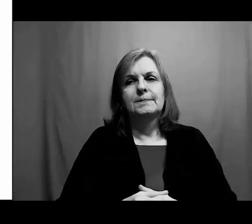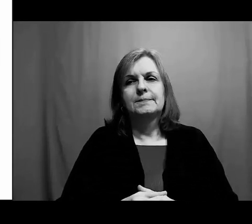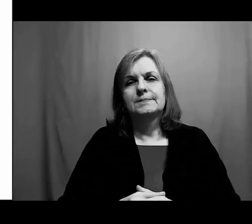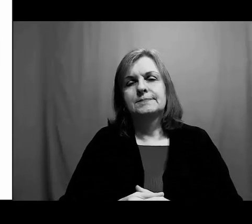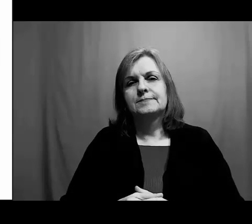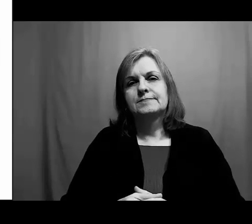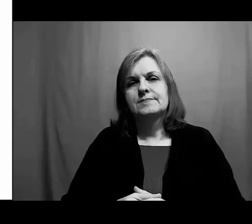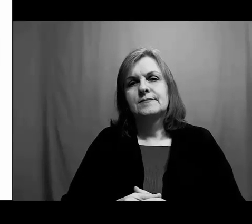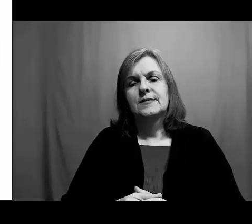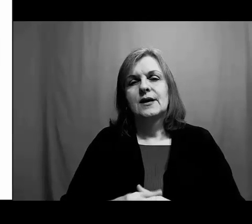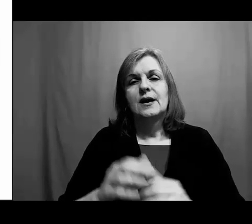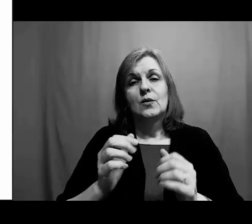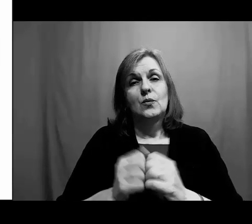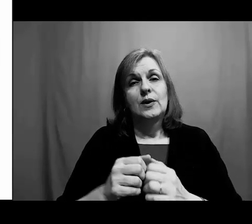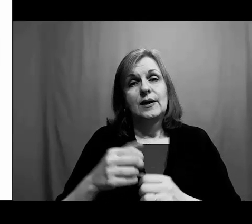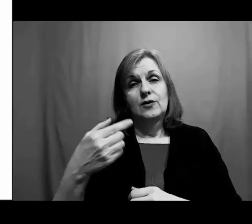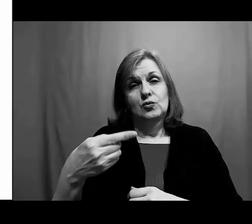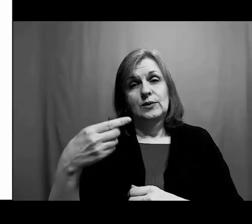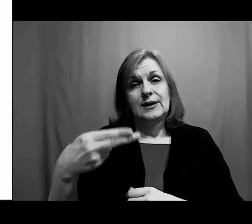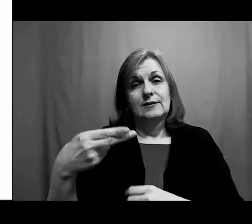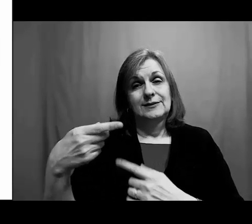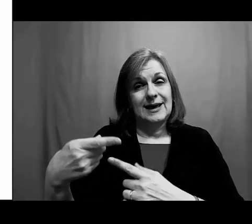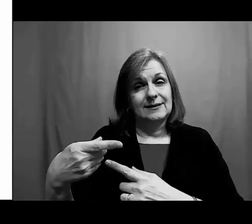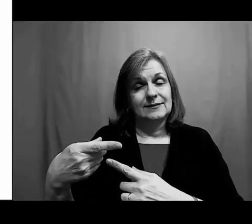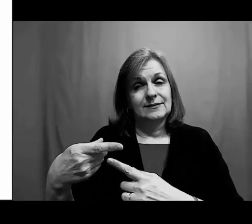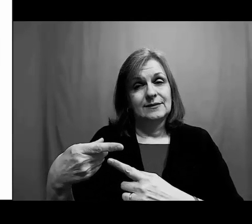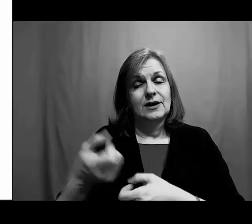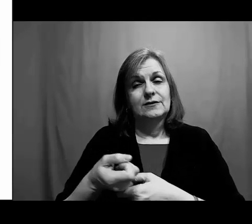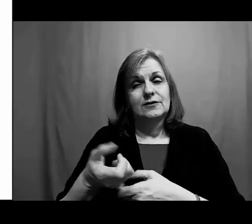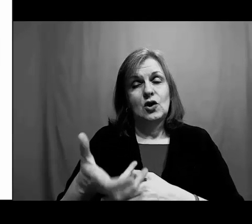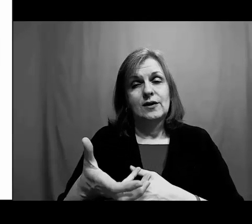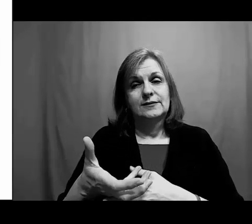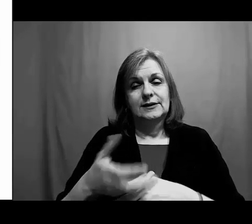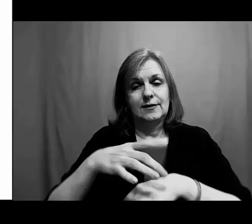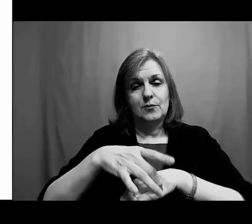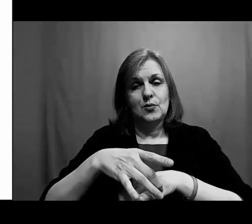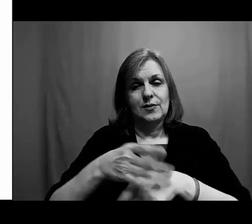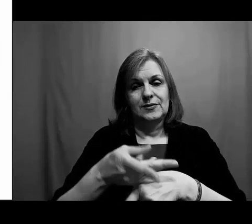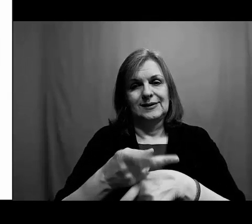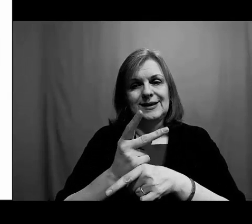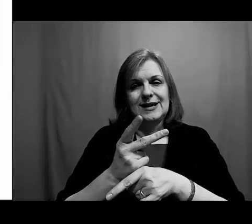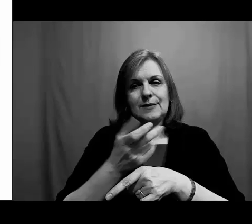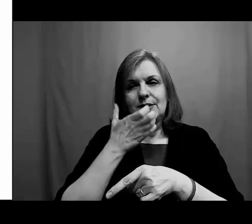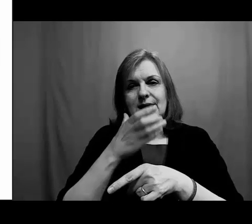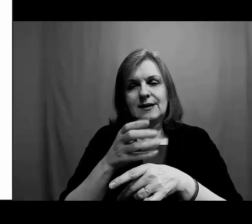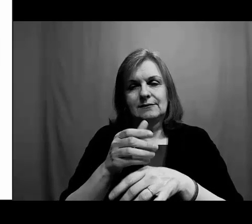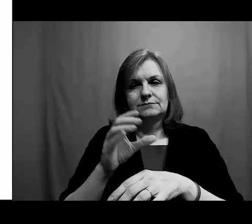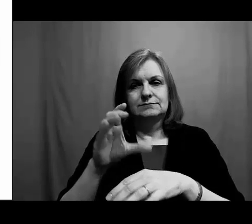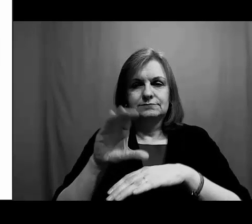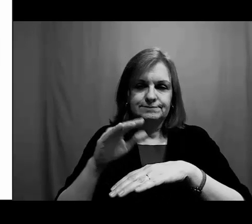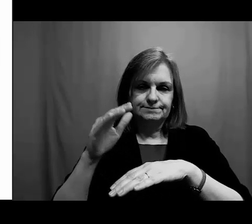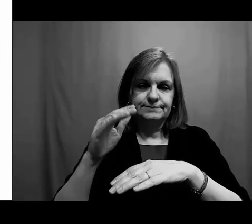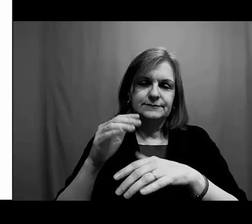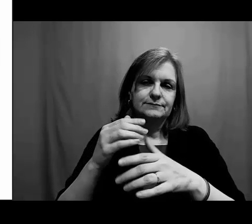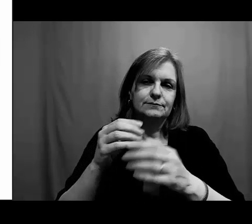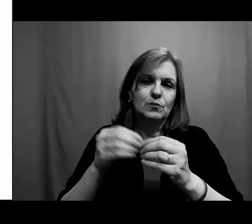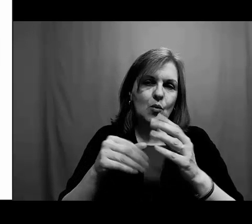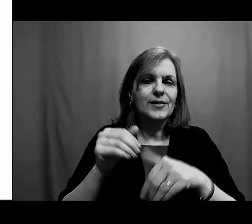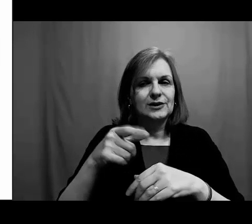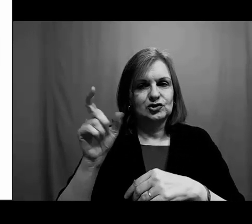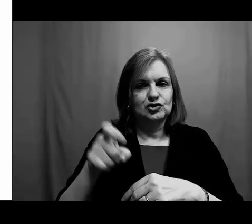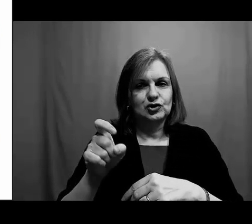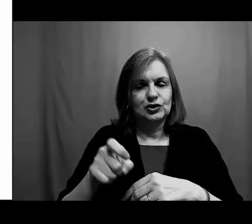with climate change and our greenhouse gases is they literally are causing the planet to hold in more heat than it